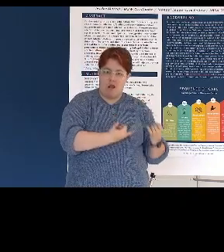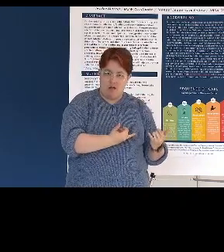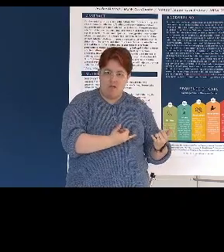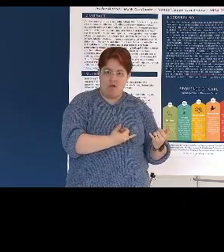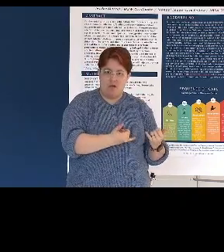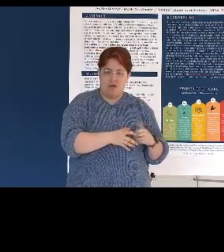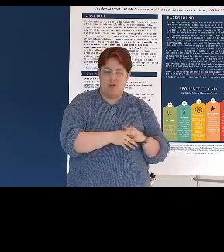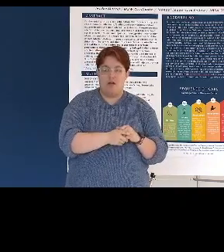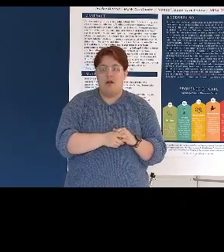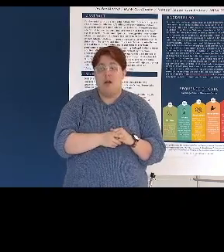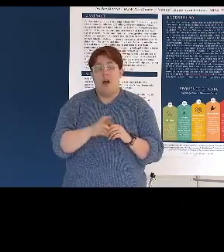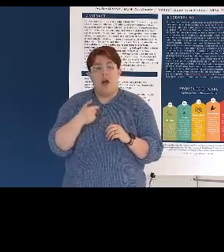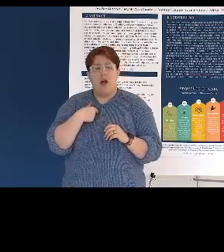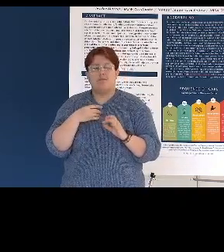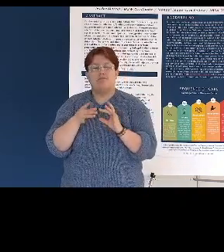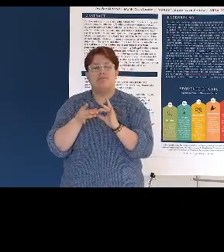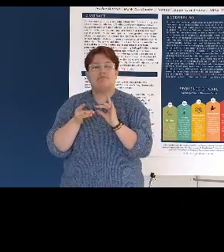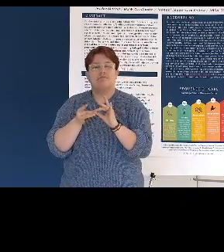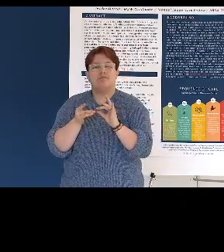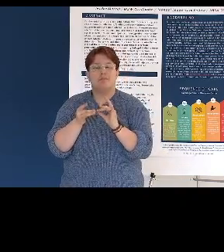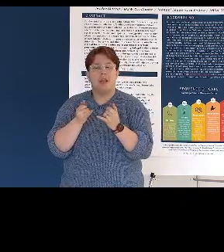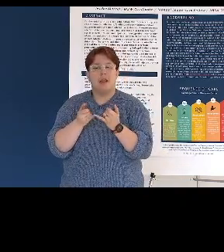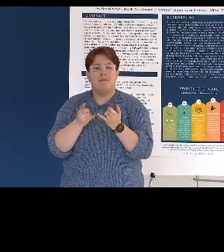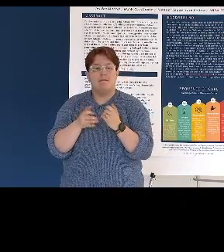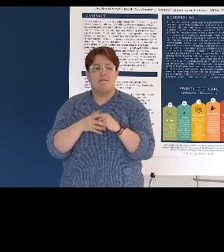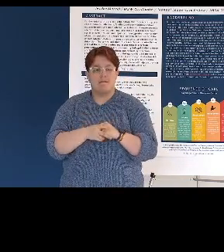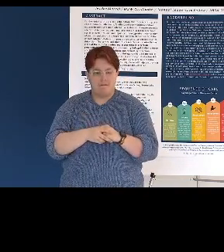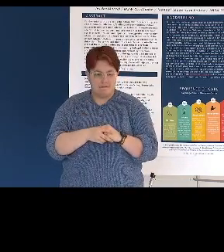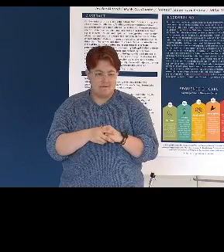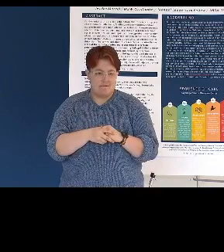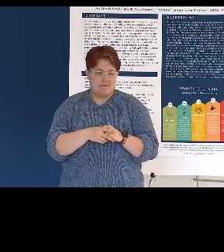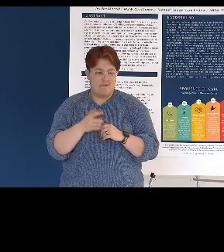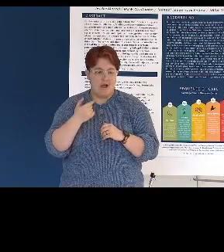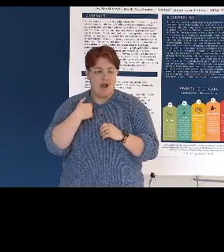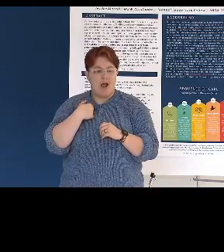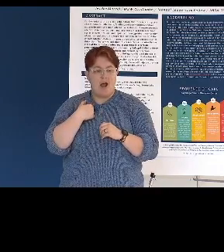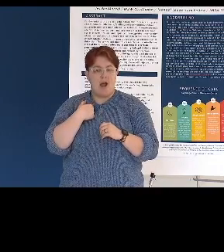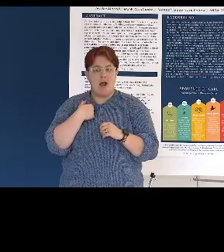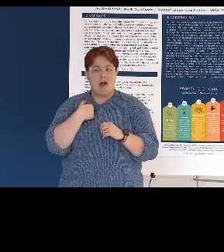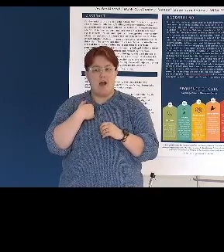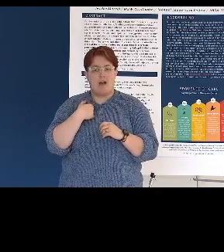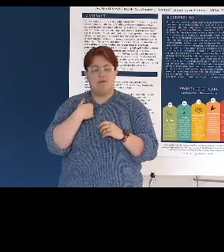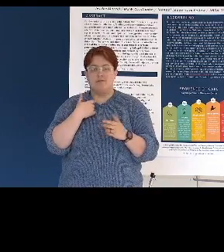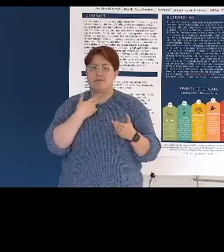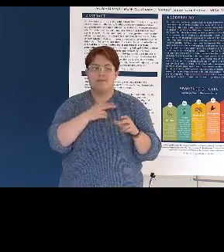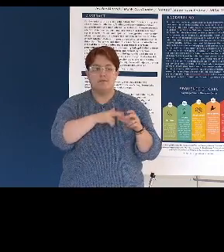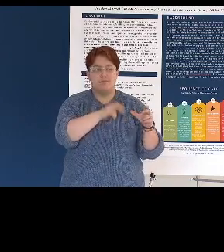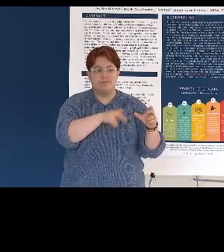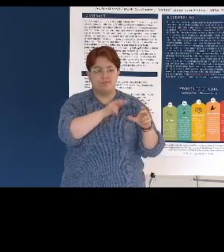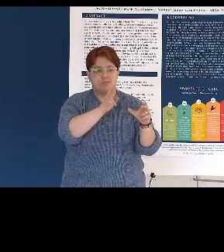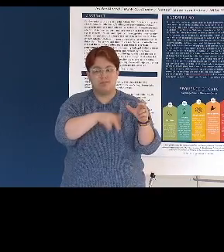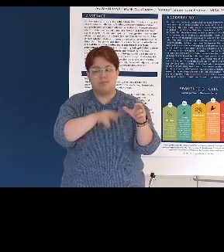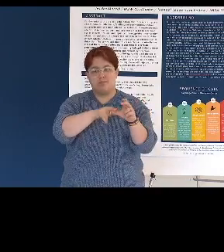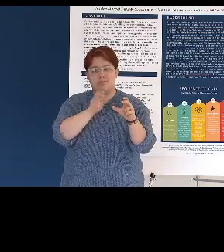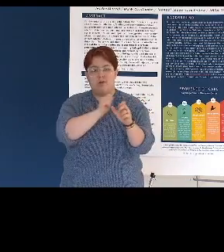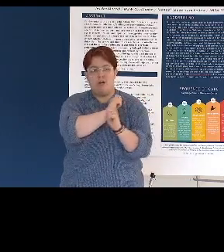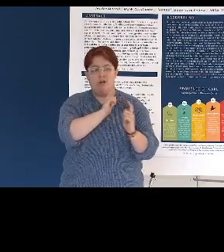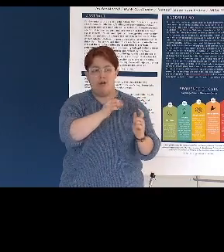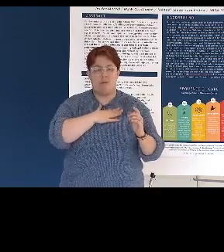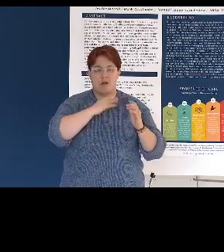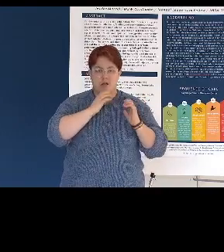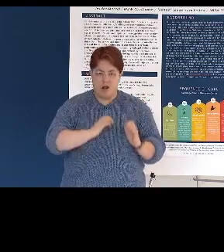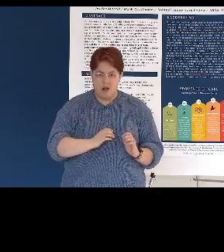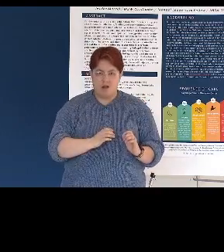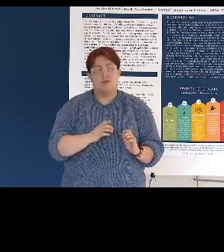So I want to leave you with this. I have been going through the termination process with all of my clients, and part of that has been asking